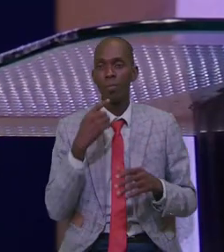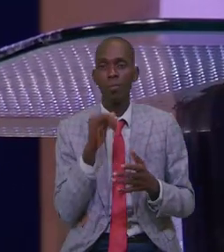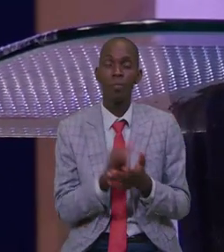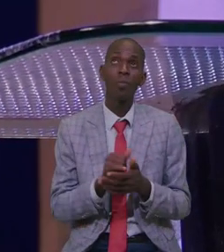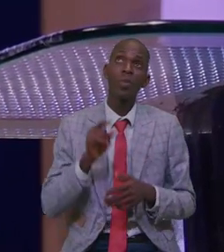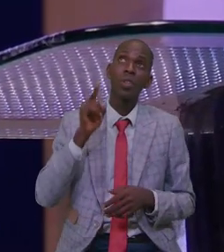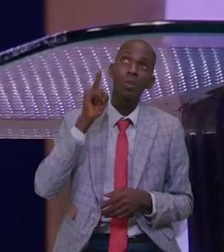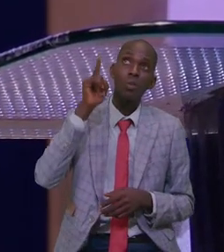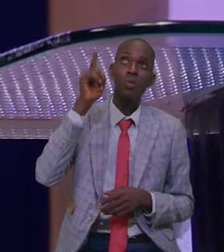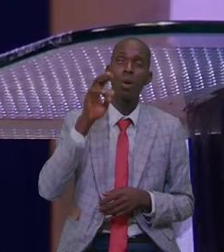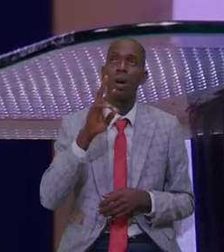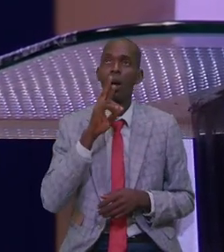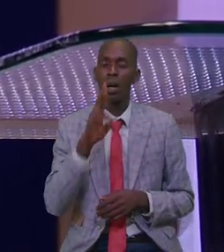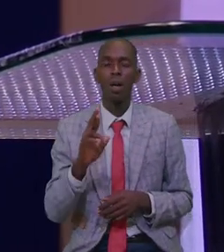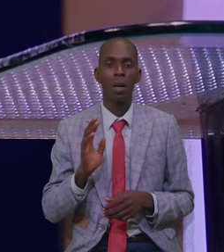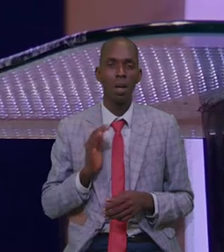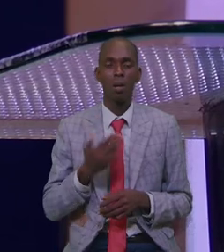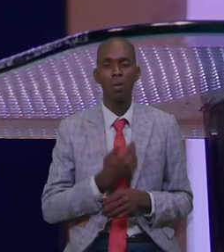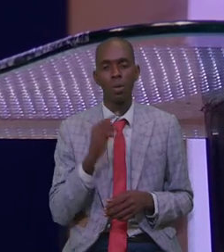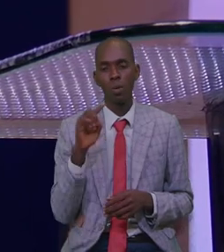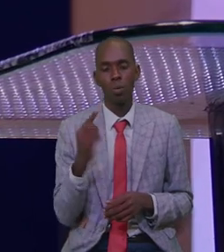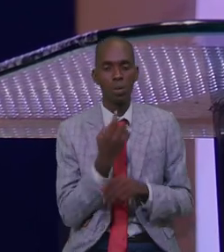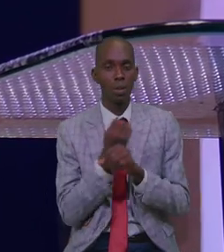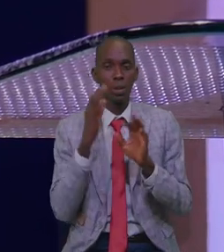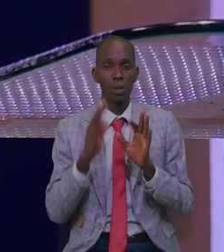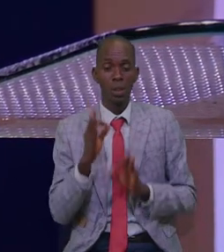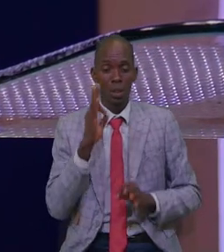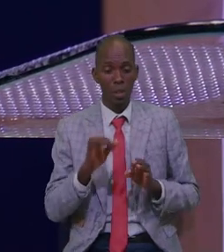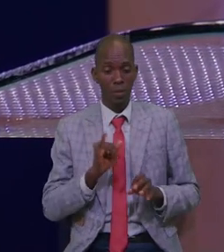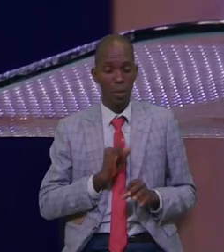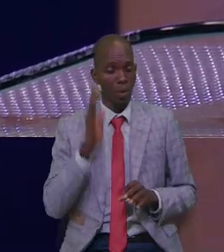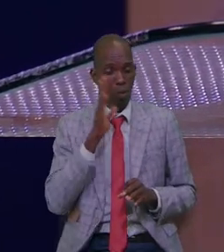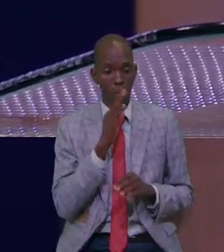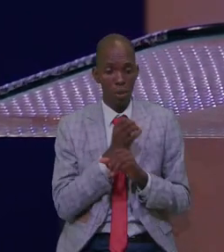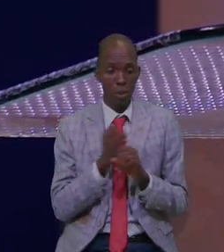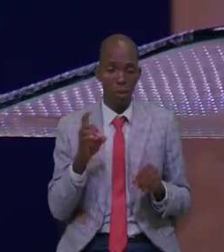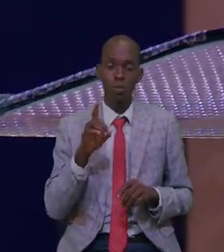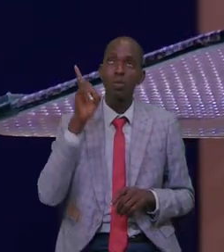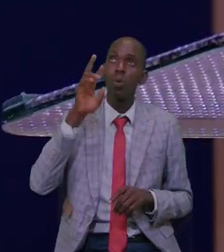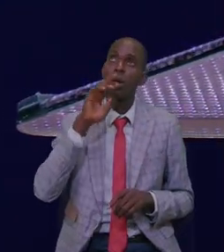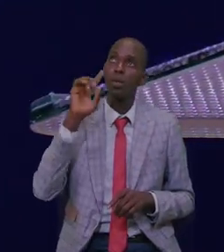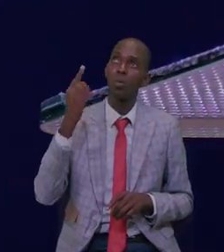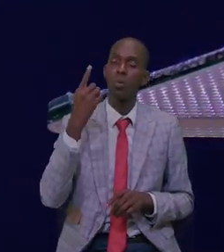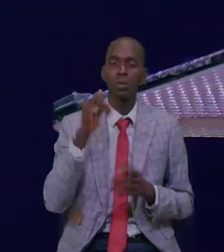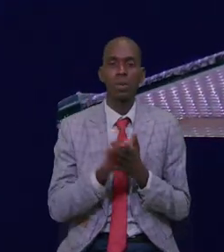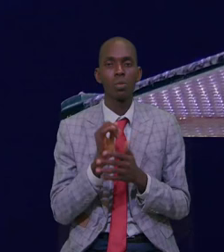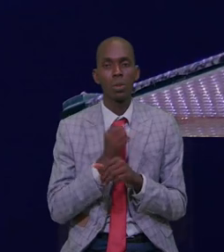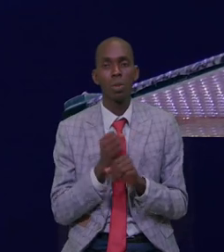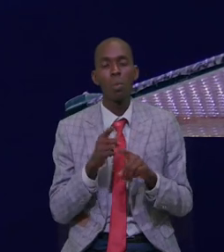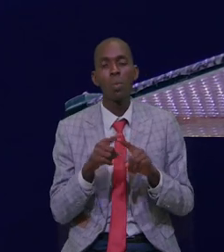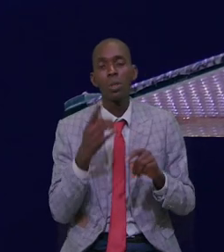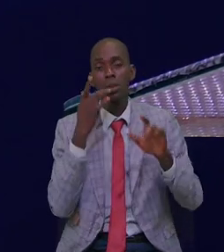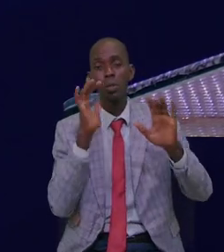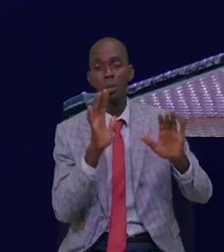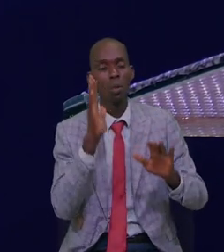are the only Savior. If I'm going to be saved, you are the one that will save me. But the scorners will not do that. That